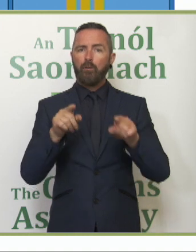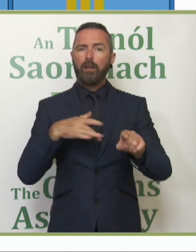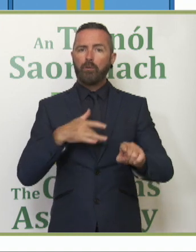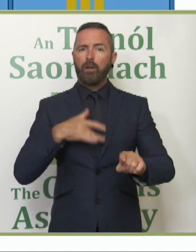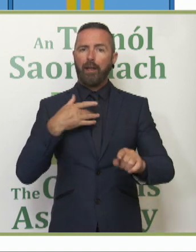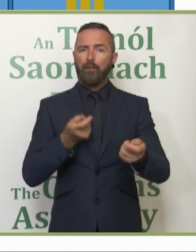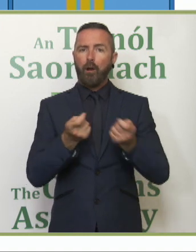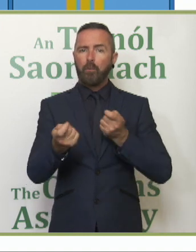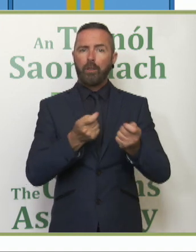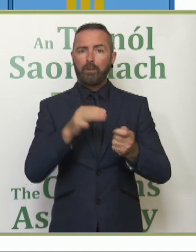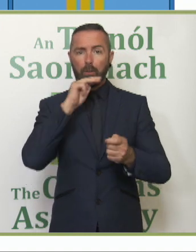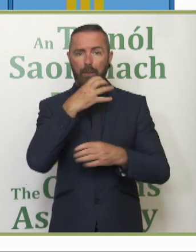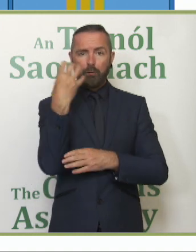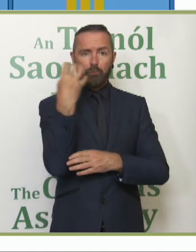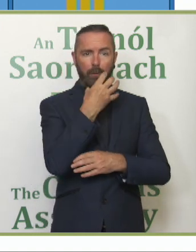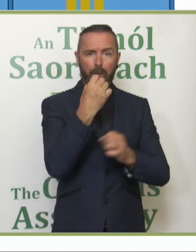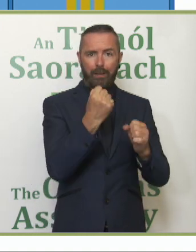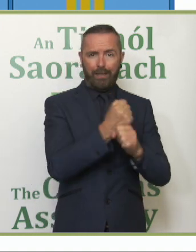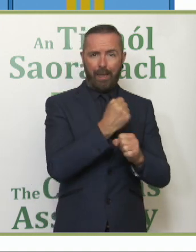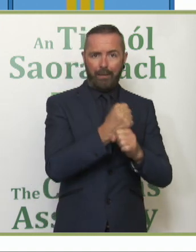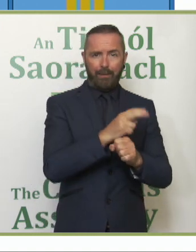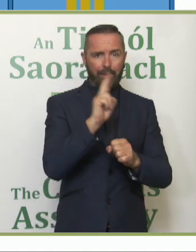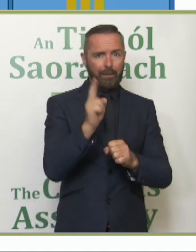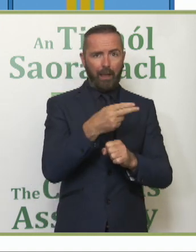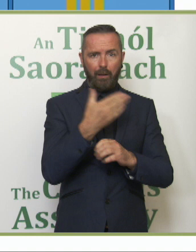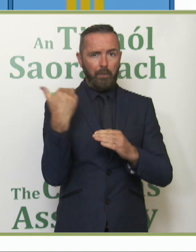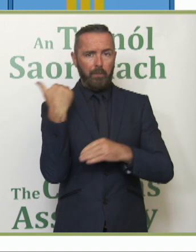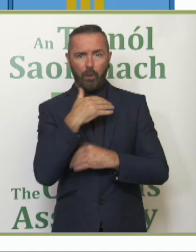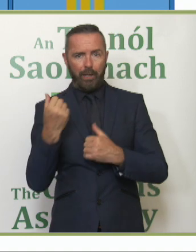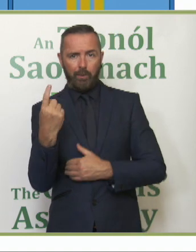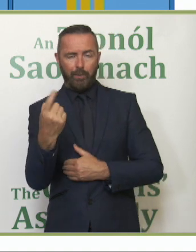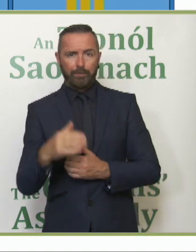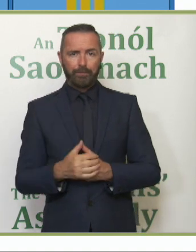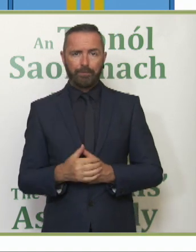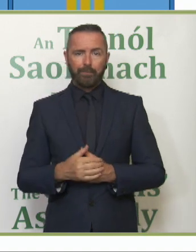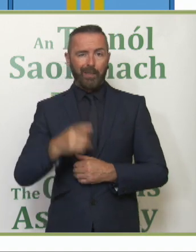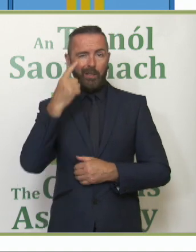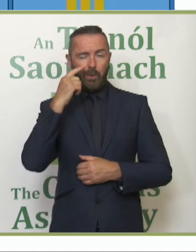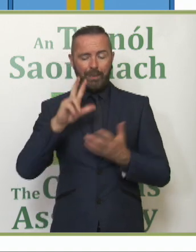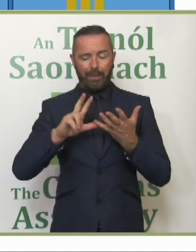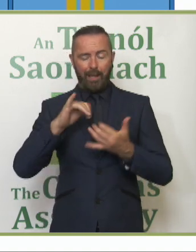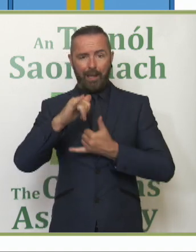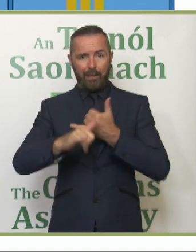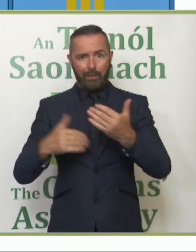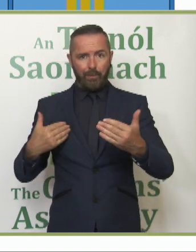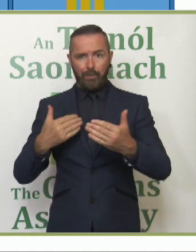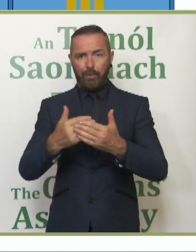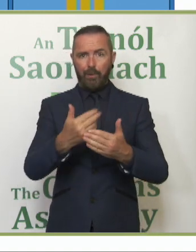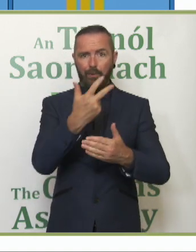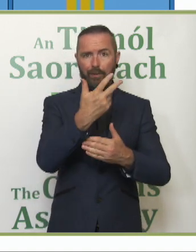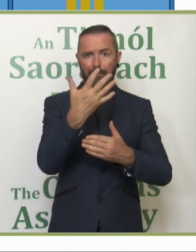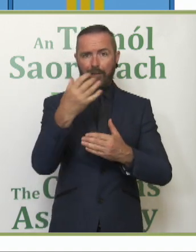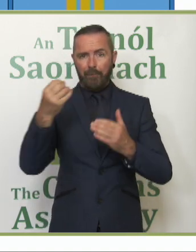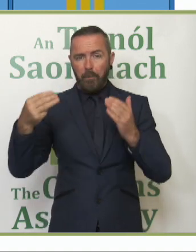prevent criminal gangs committing murders. As you will see, in the last 8 years, we have seized more than €335